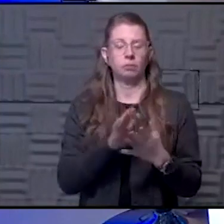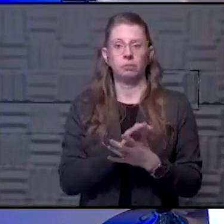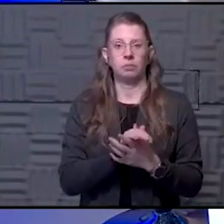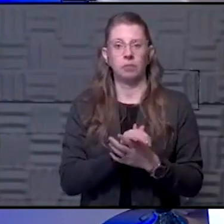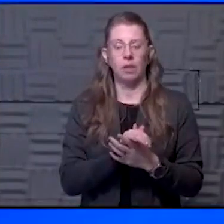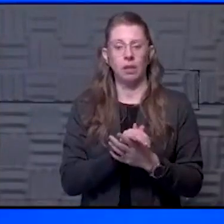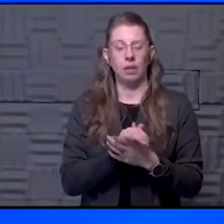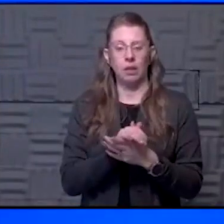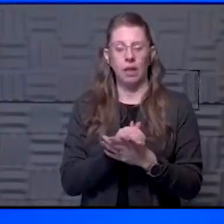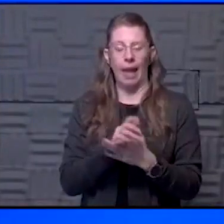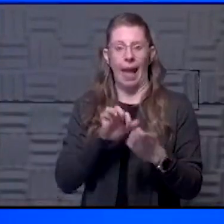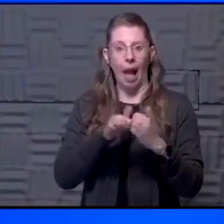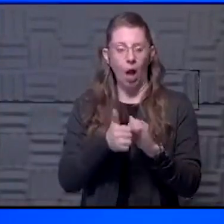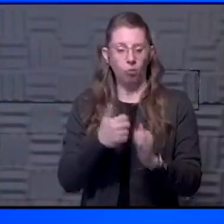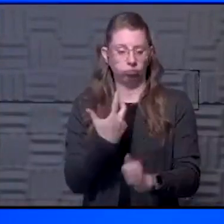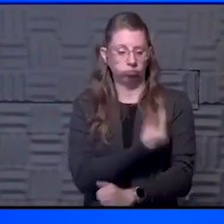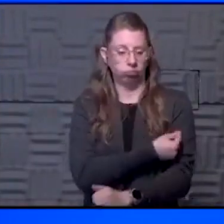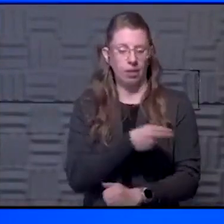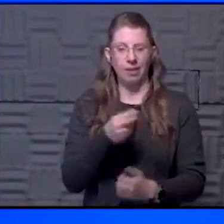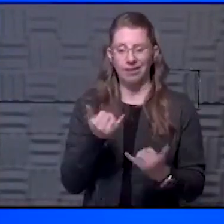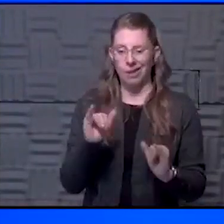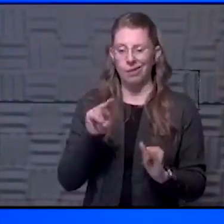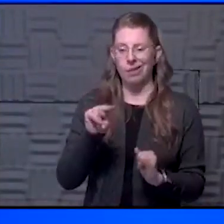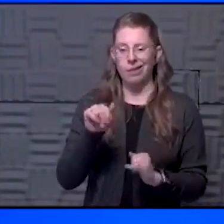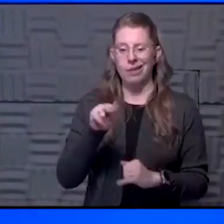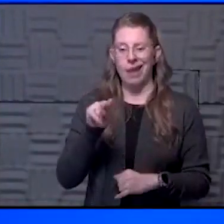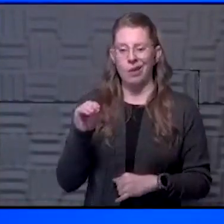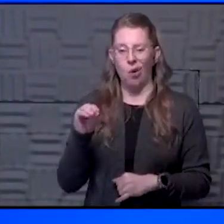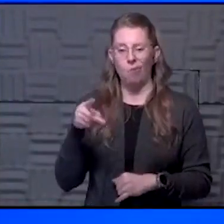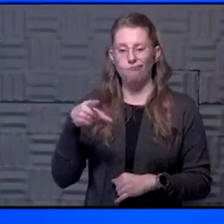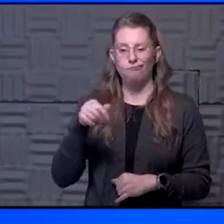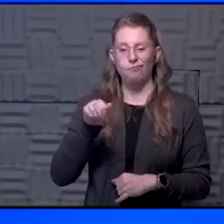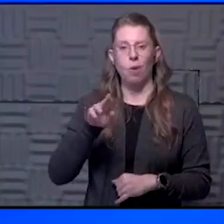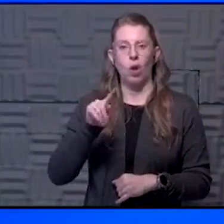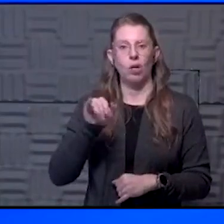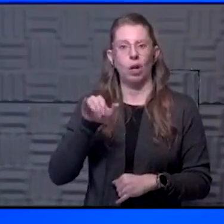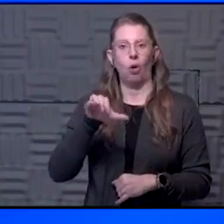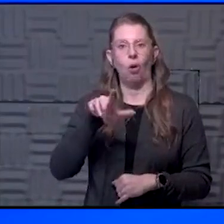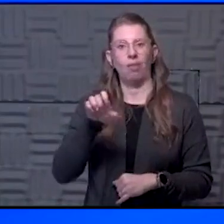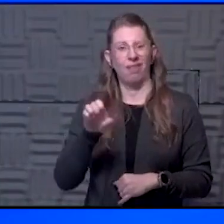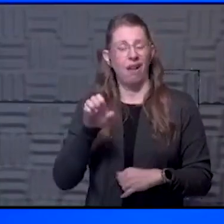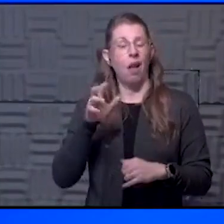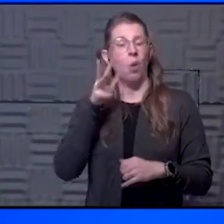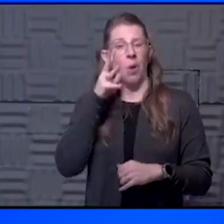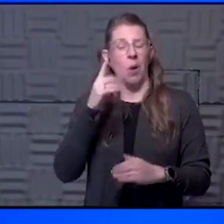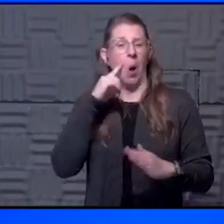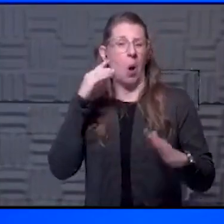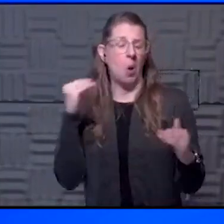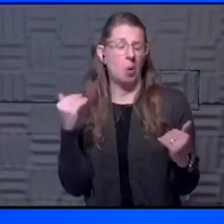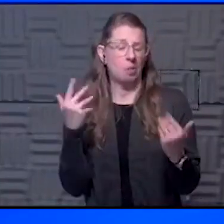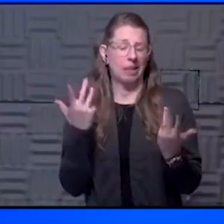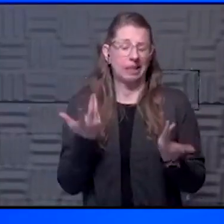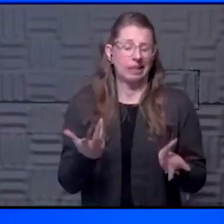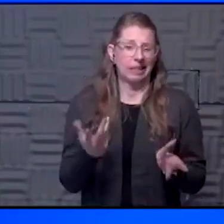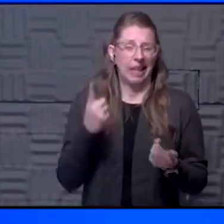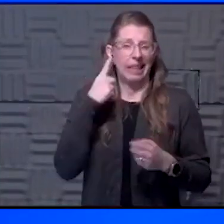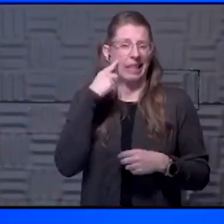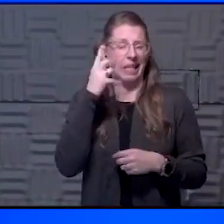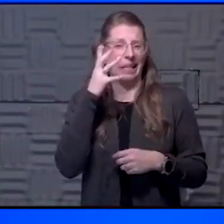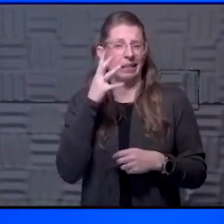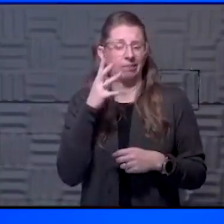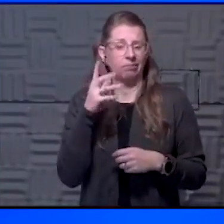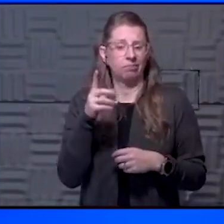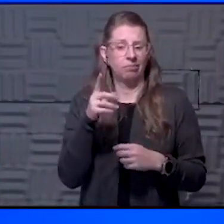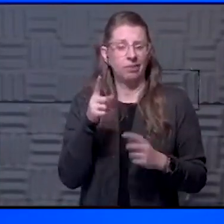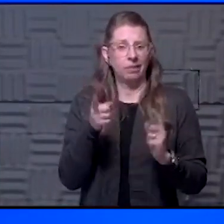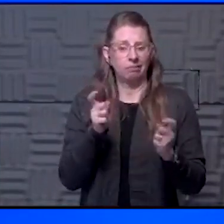the delivery device. It's still that nanoparticle. So I would hope and think that they would be able to do just as we do